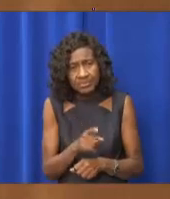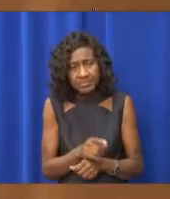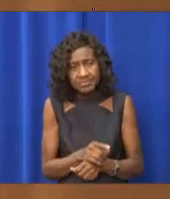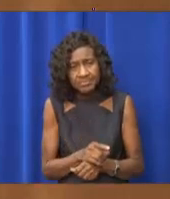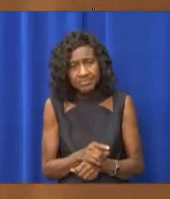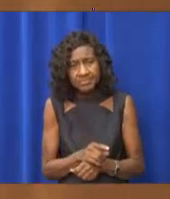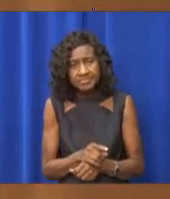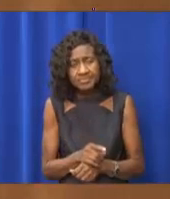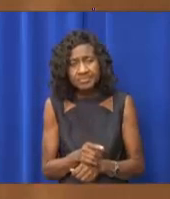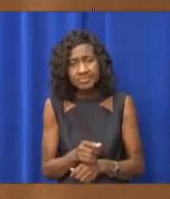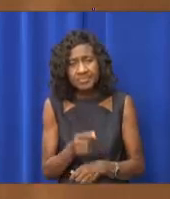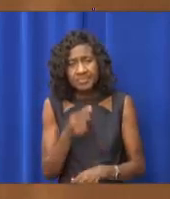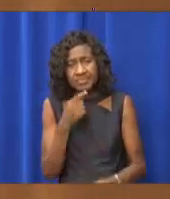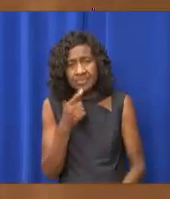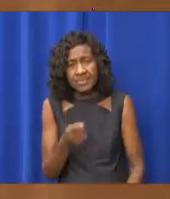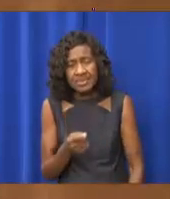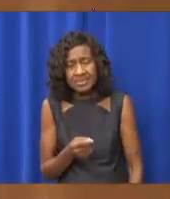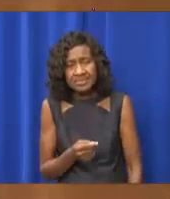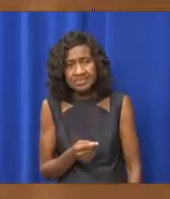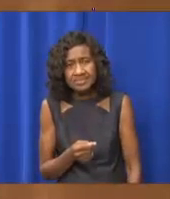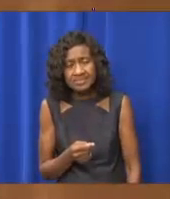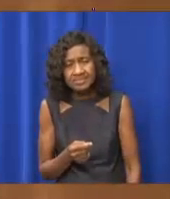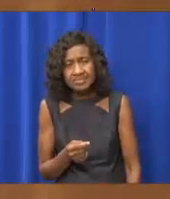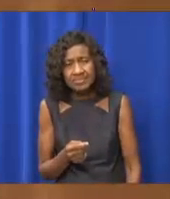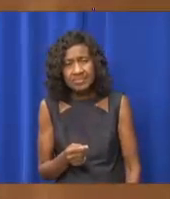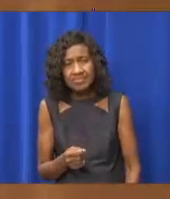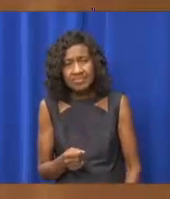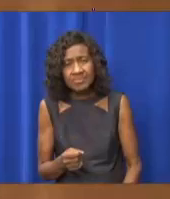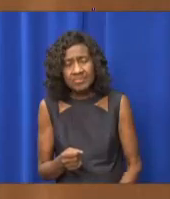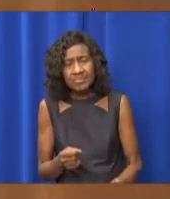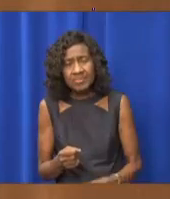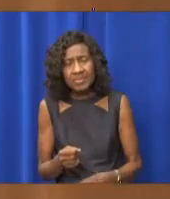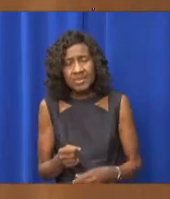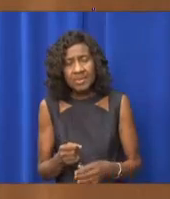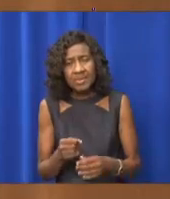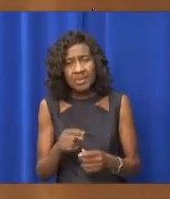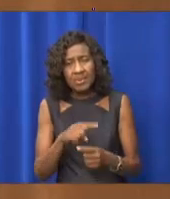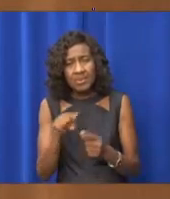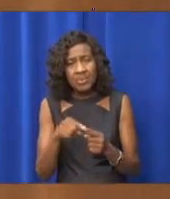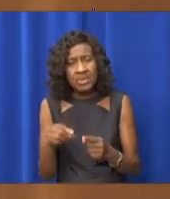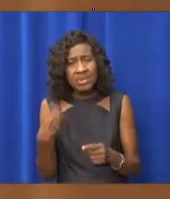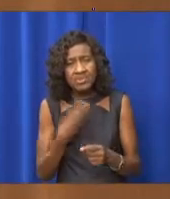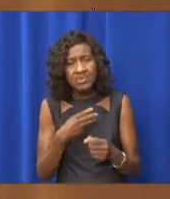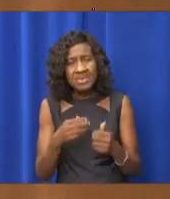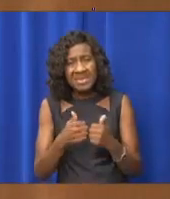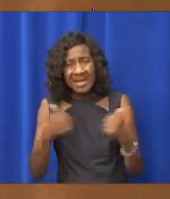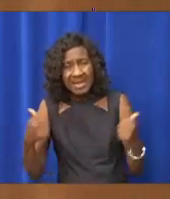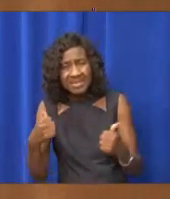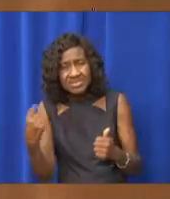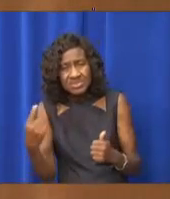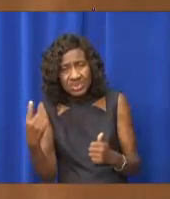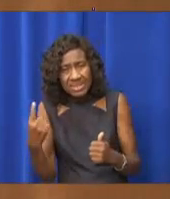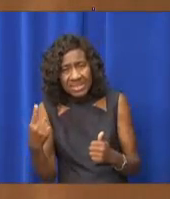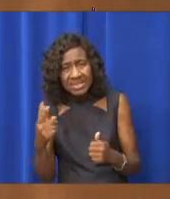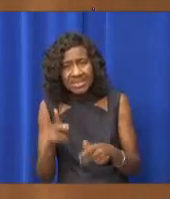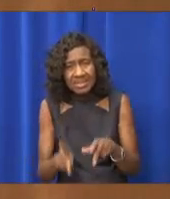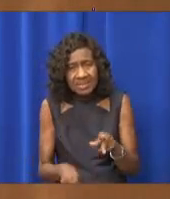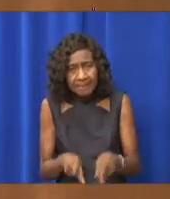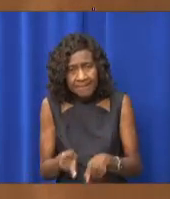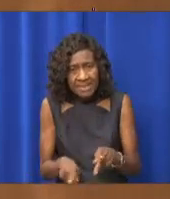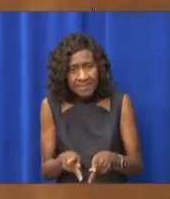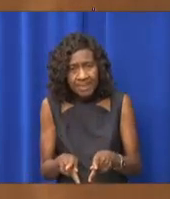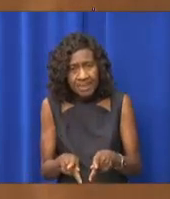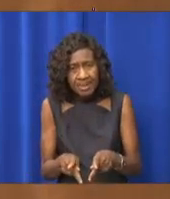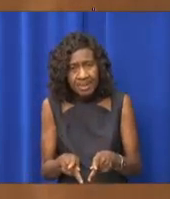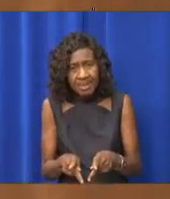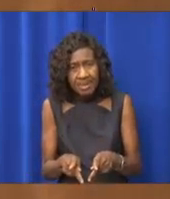I think the other issue is that, you know, doing us isolating the people as we do is we're